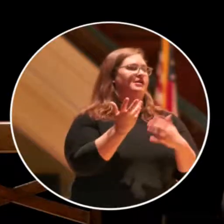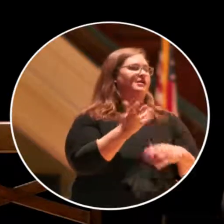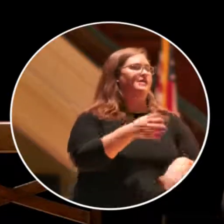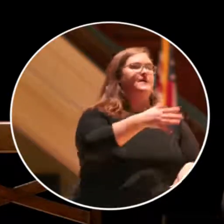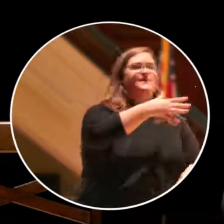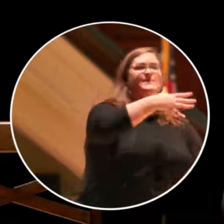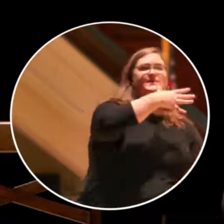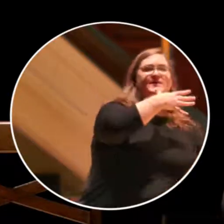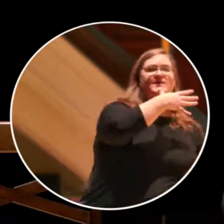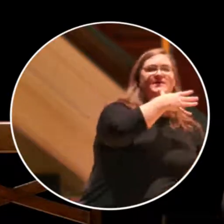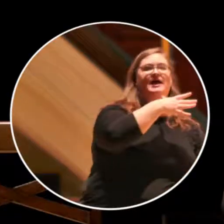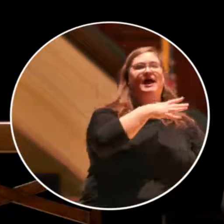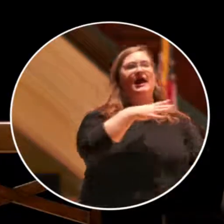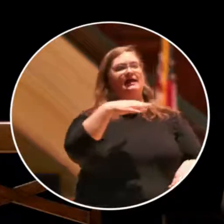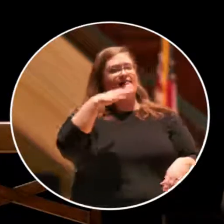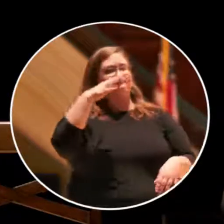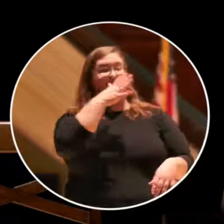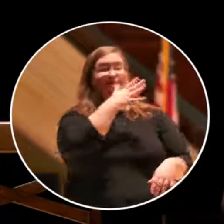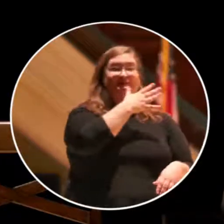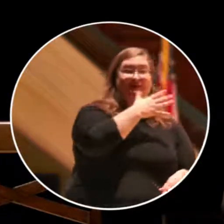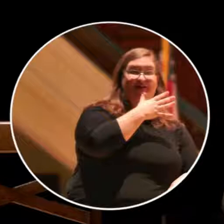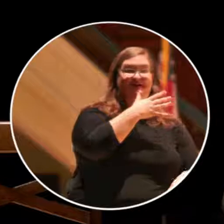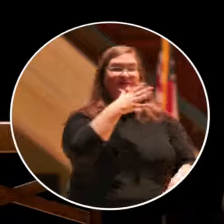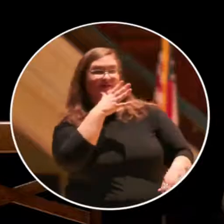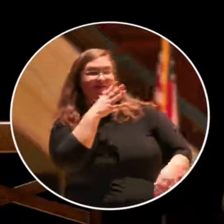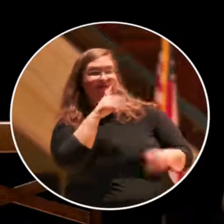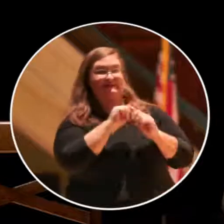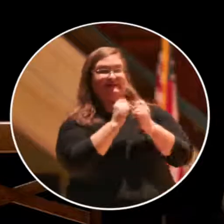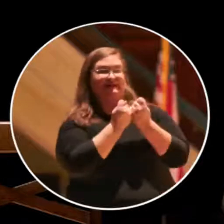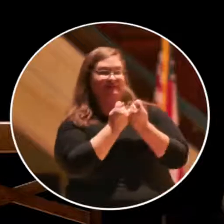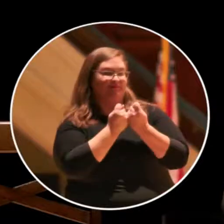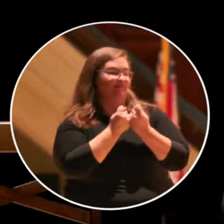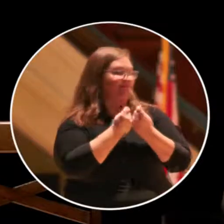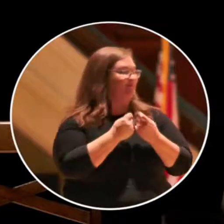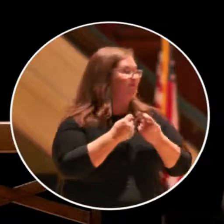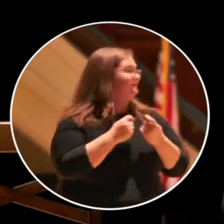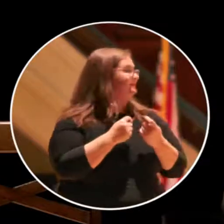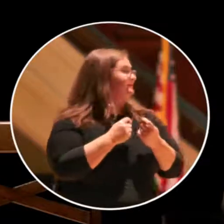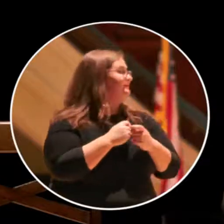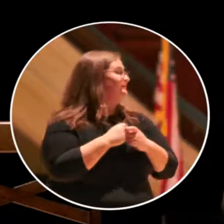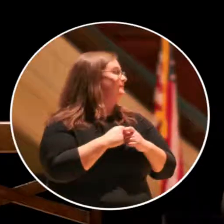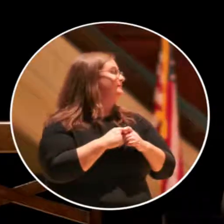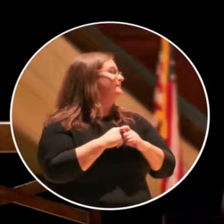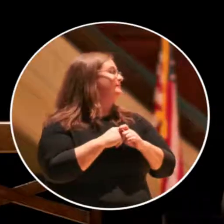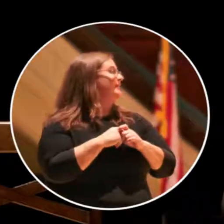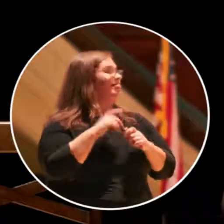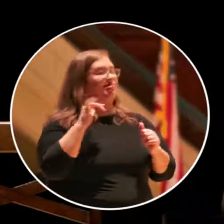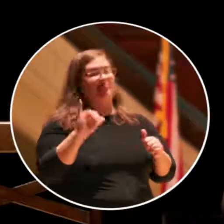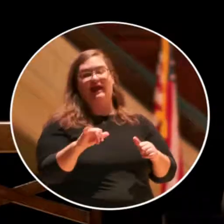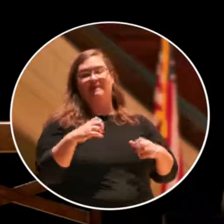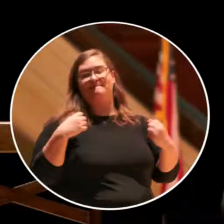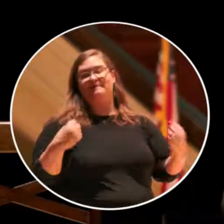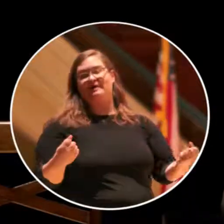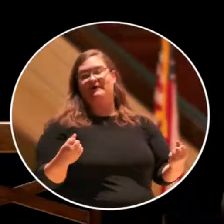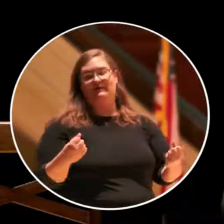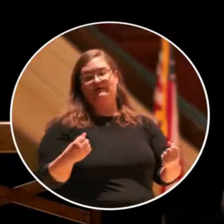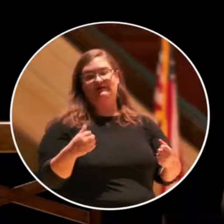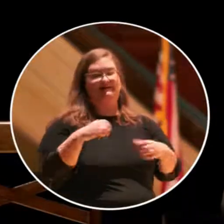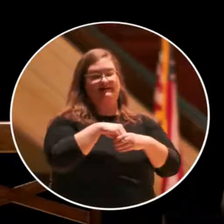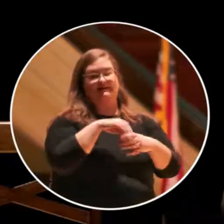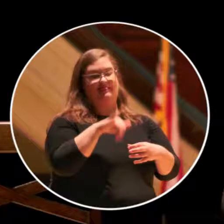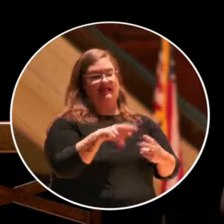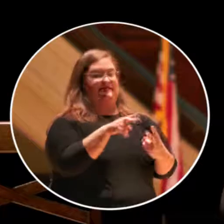the pride that's inherent in that pairing. So now with her